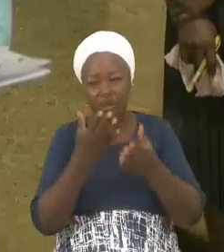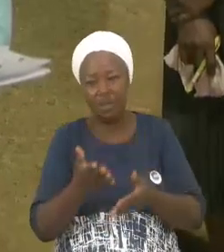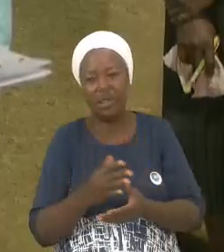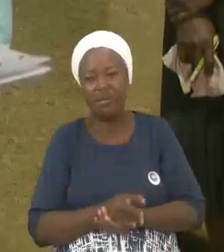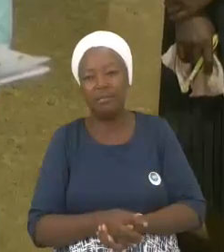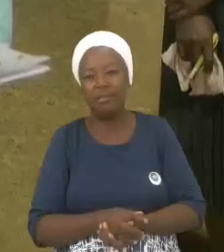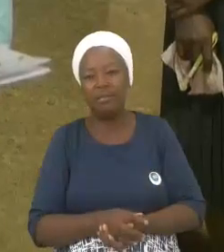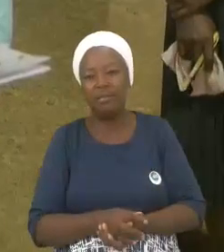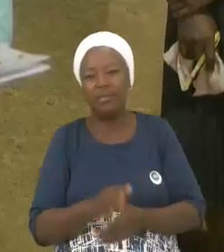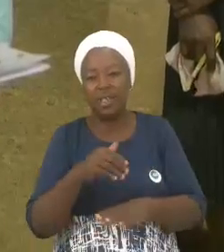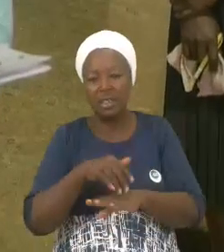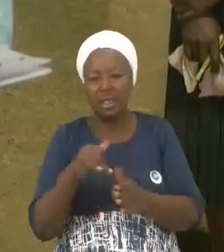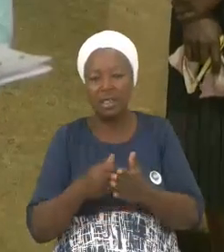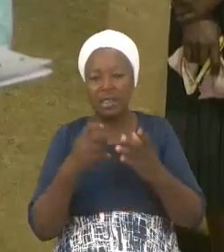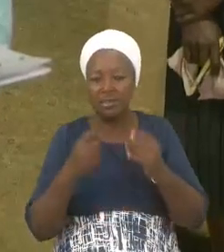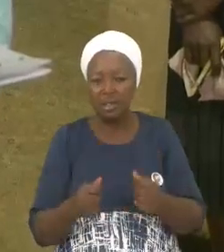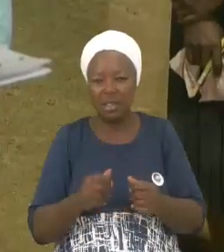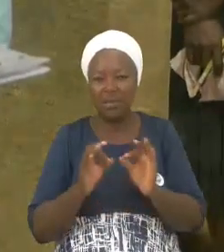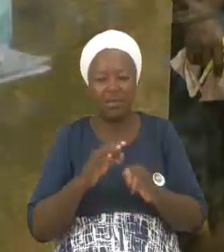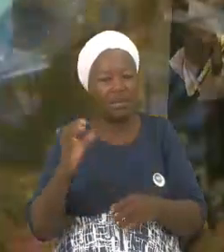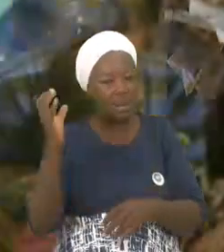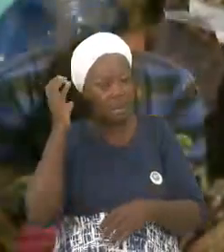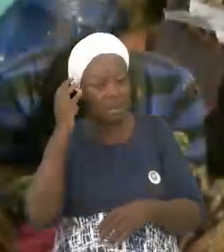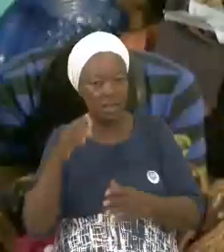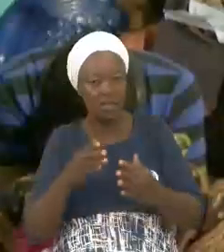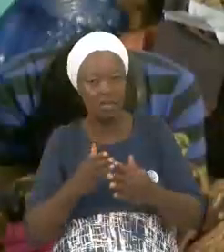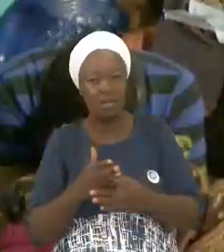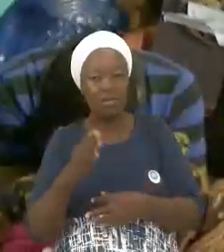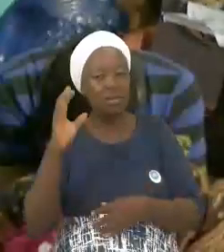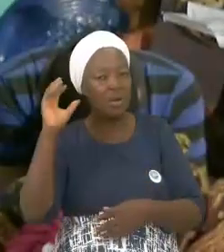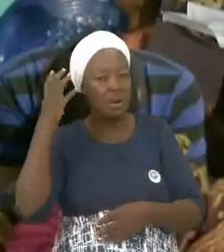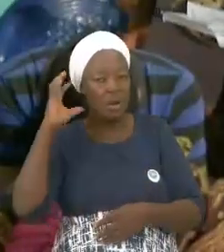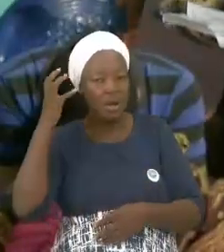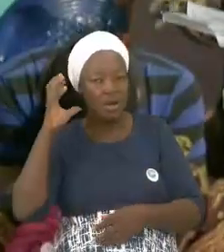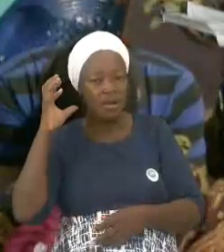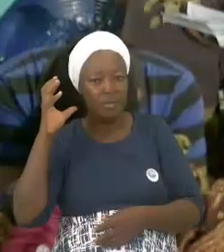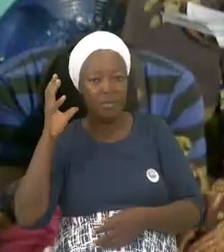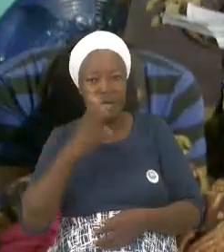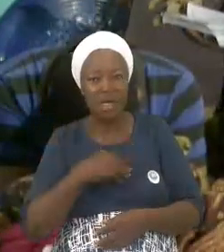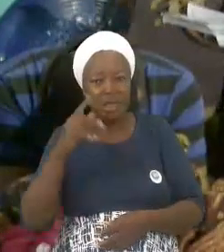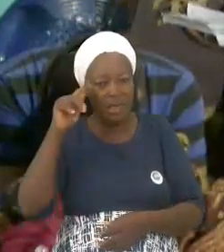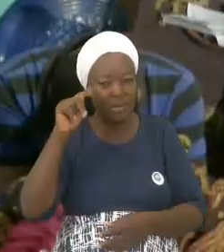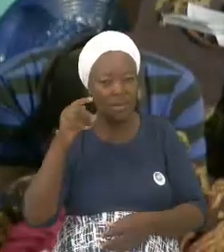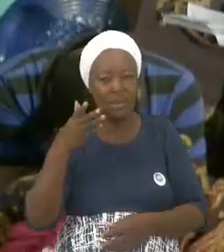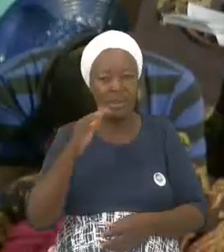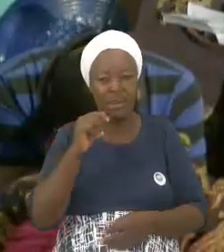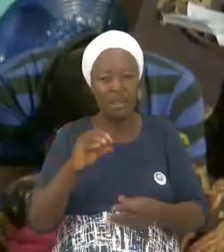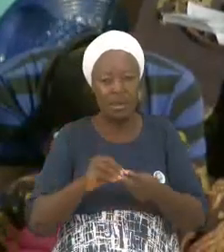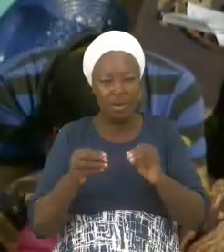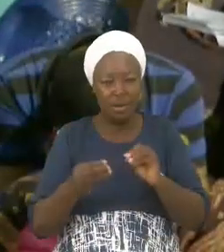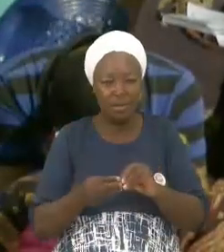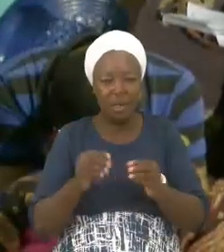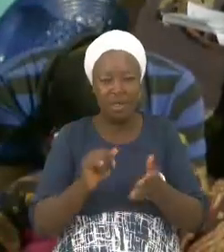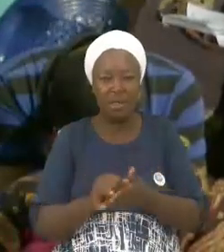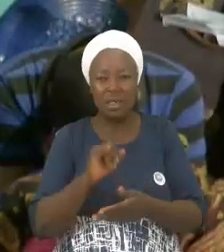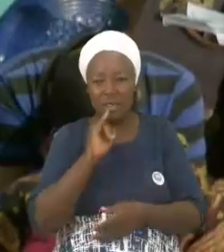If you are listening via radio and television, there is a number that is,